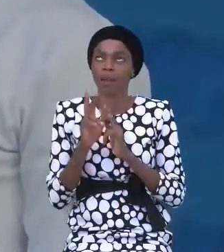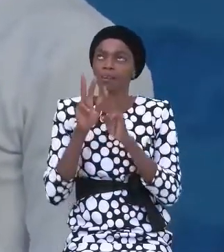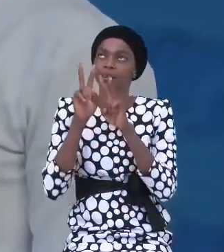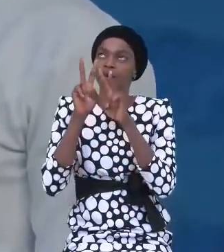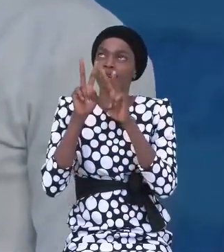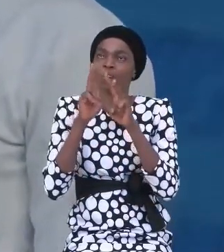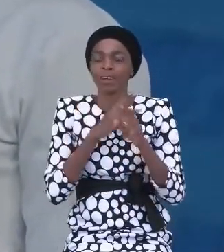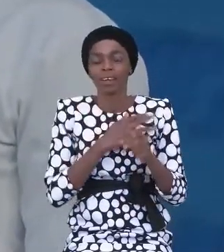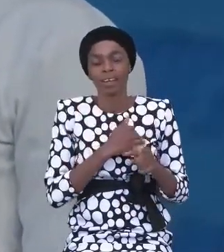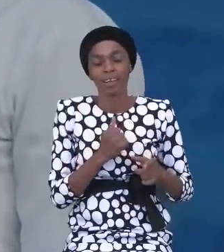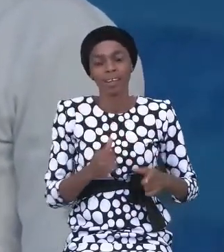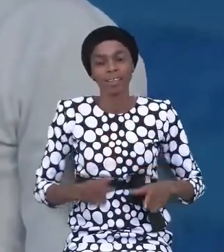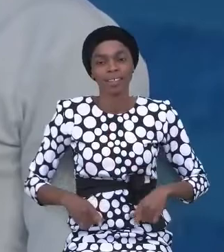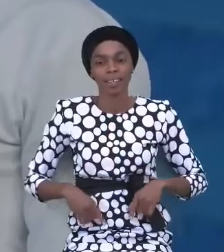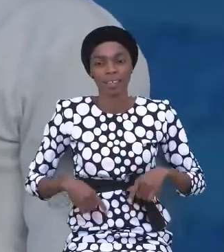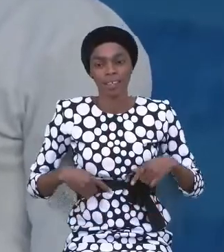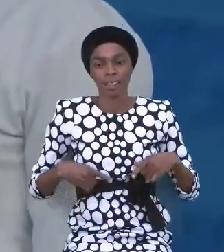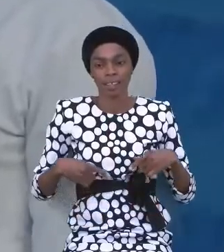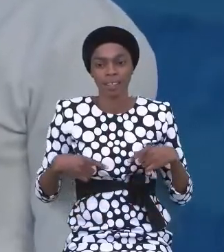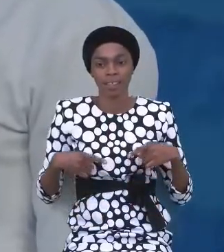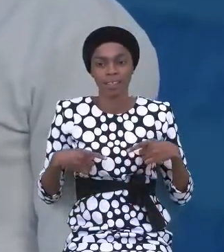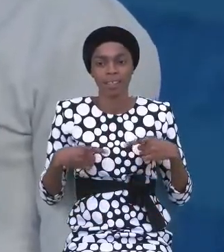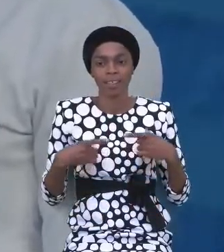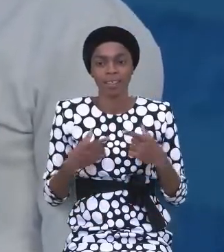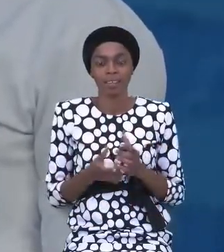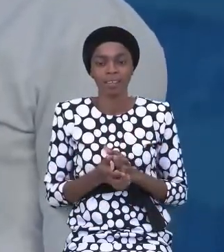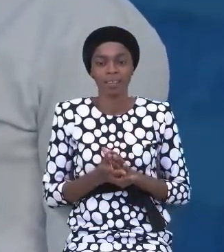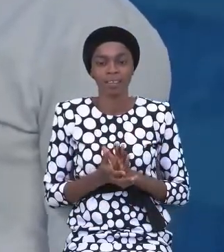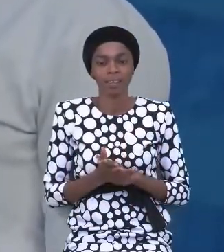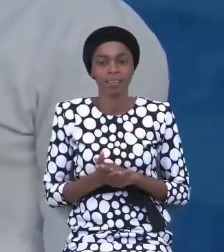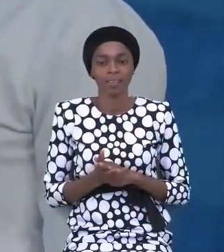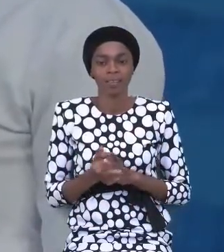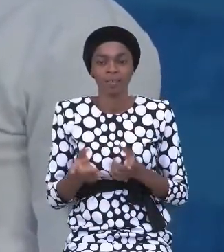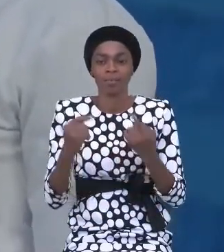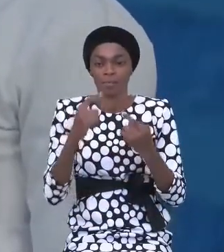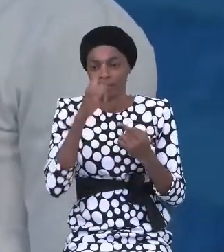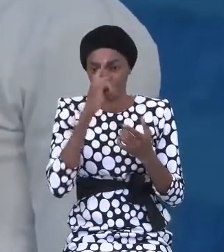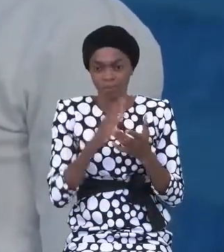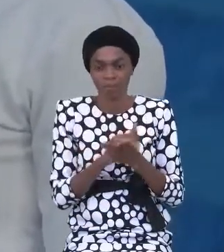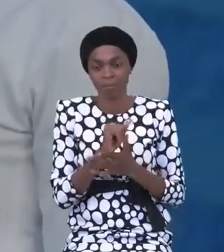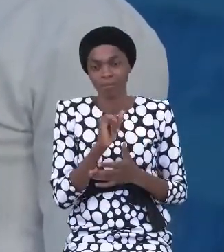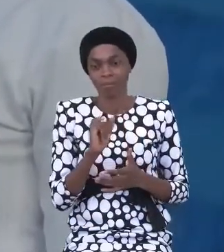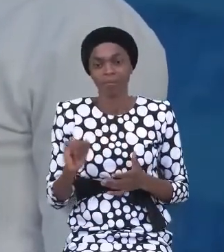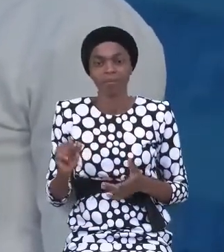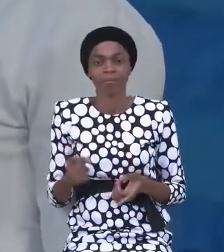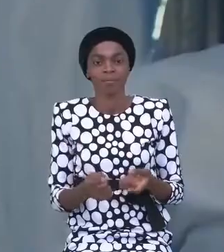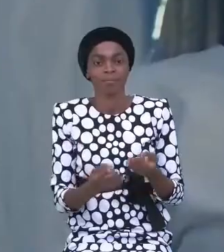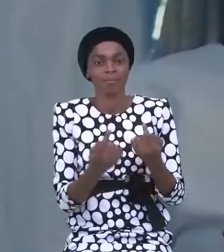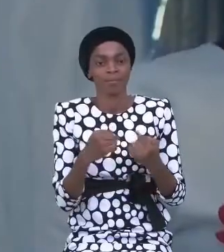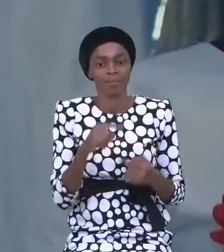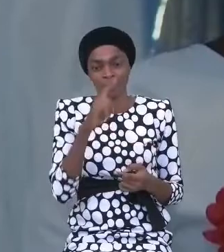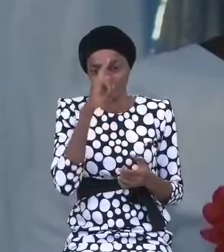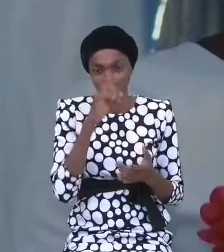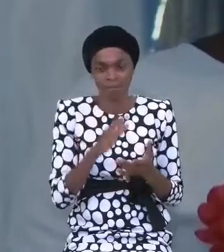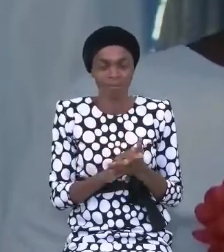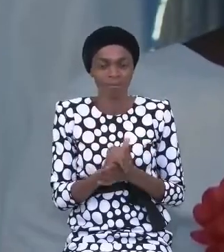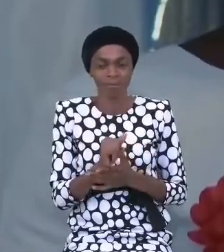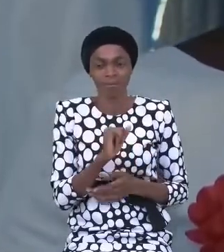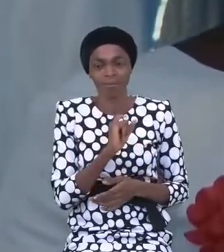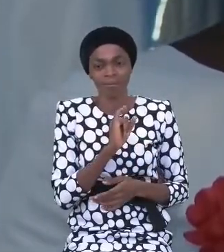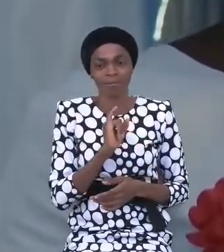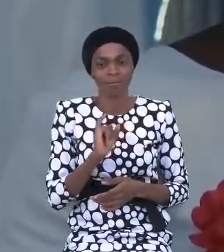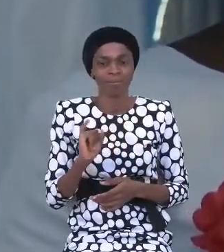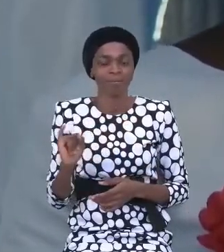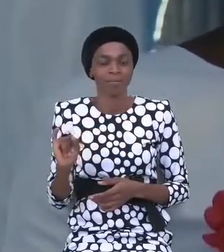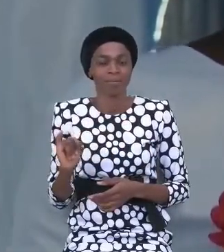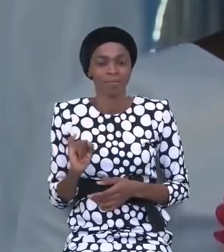Jesus, look and live. Come believe in, come